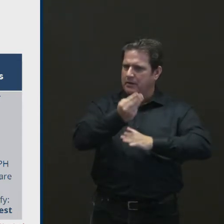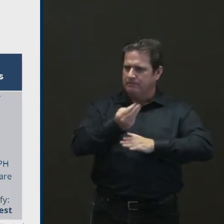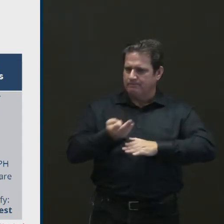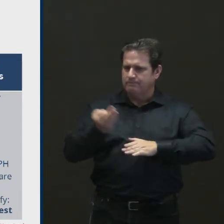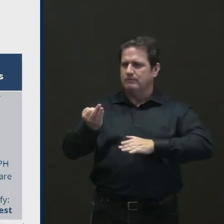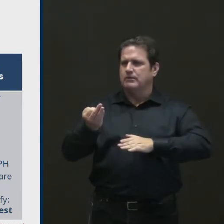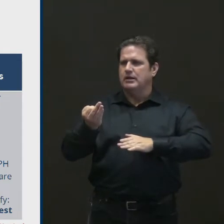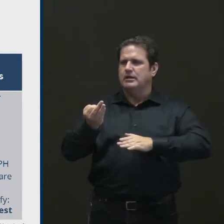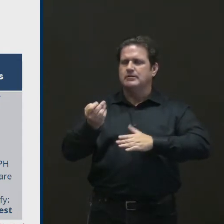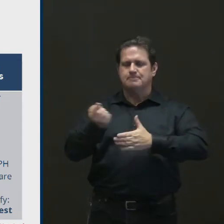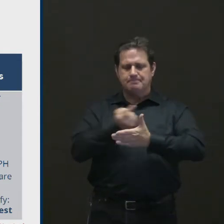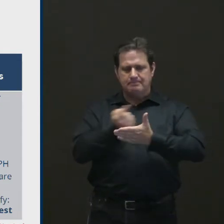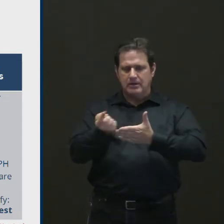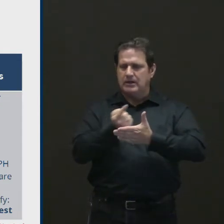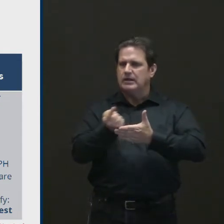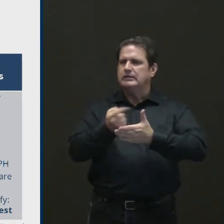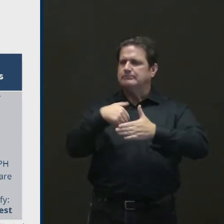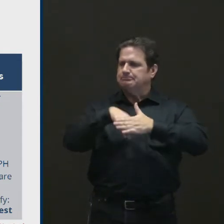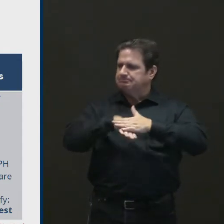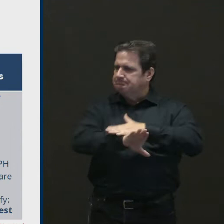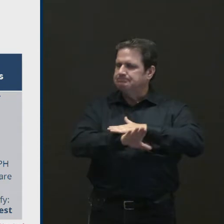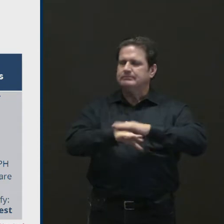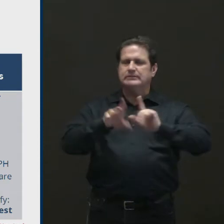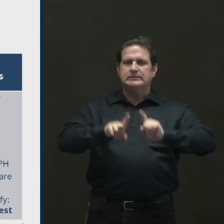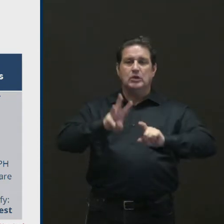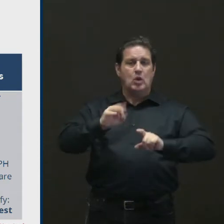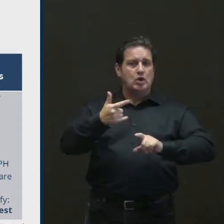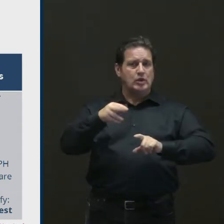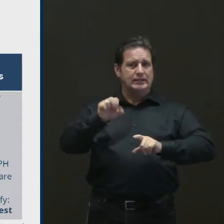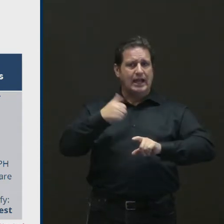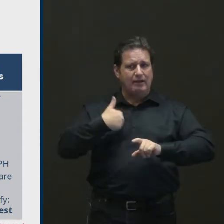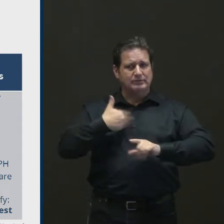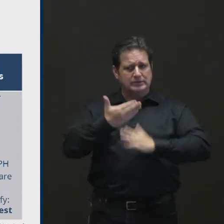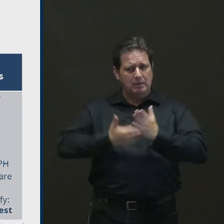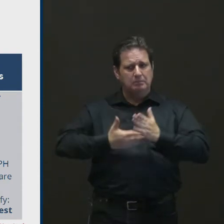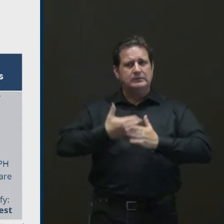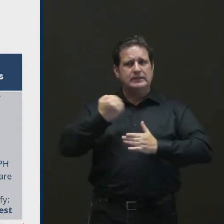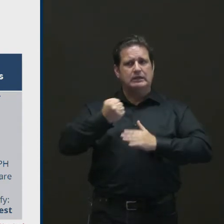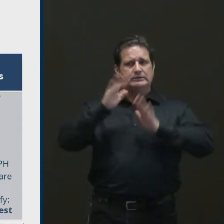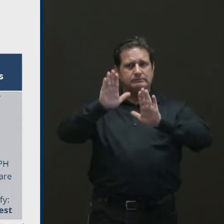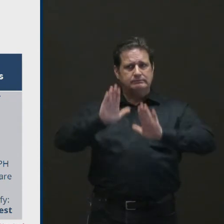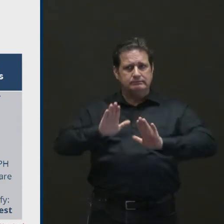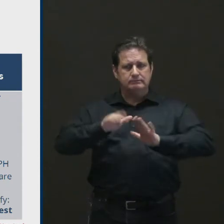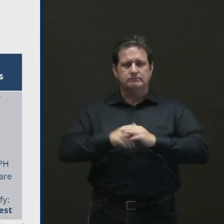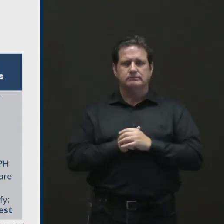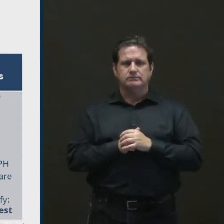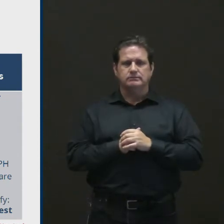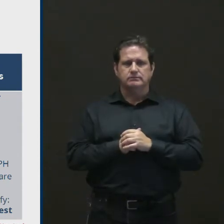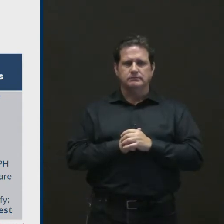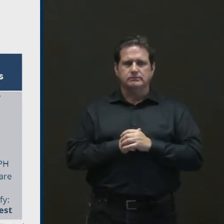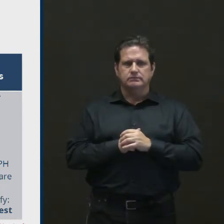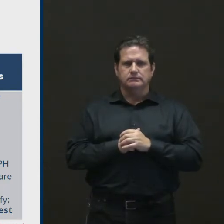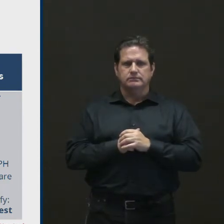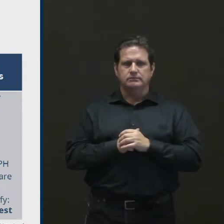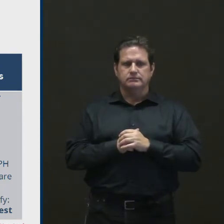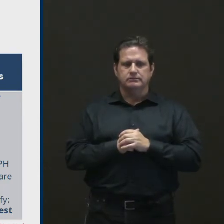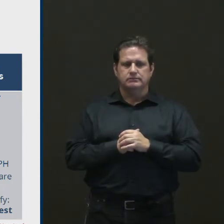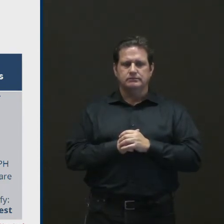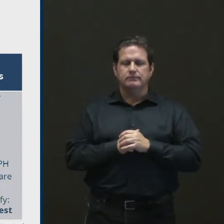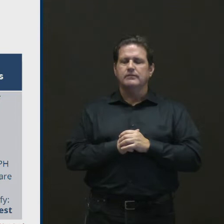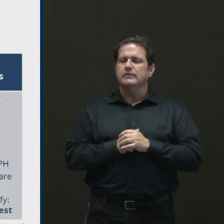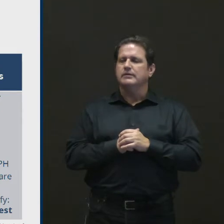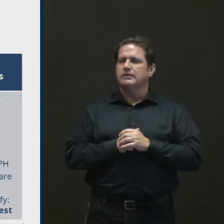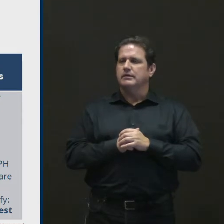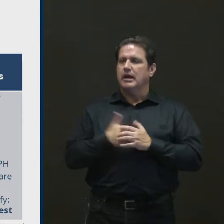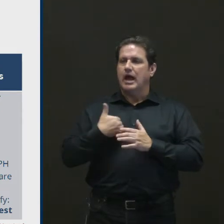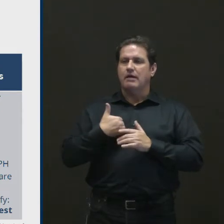through Friday. Some of the Walgreens do have Saturday and Sunday hours for their pharmacies, and that varies by location. So